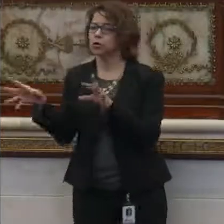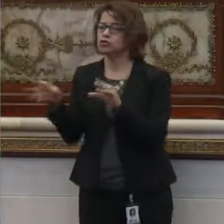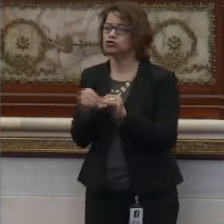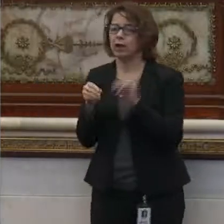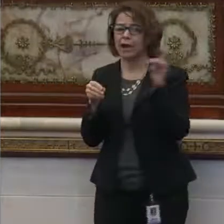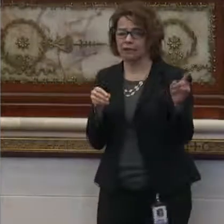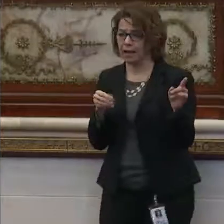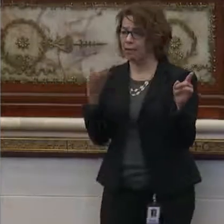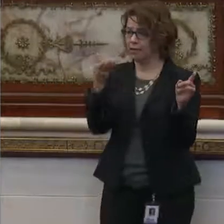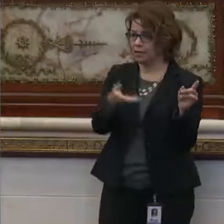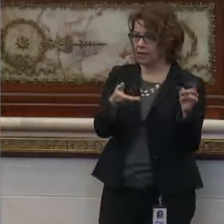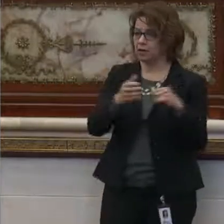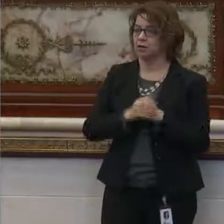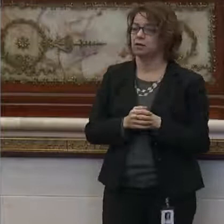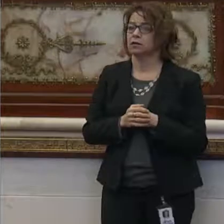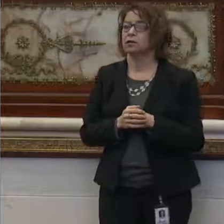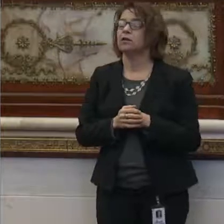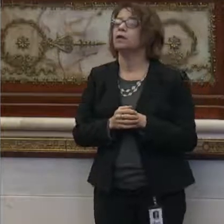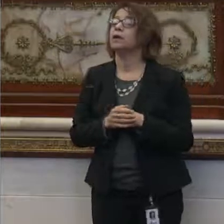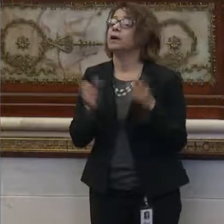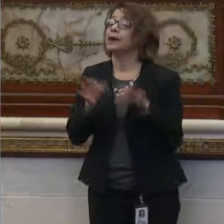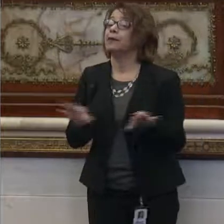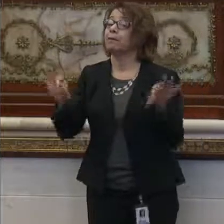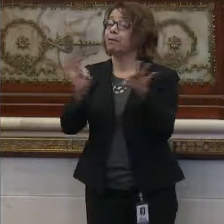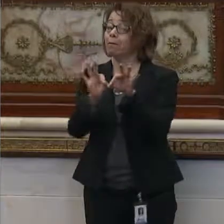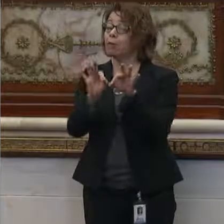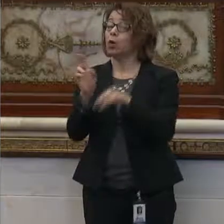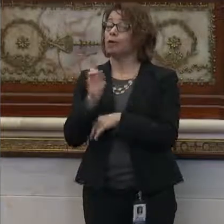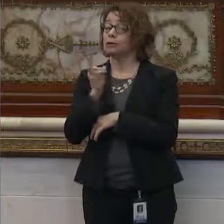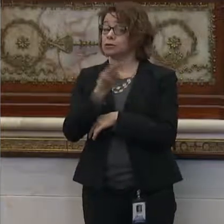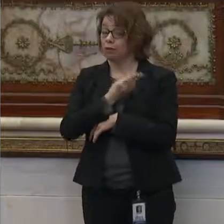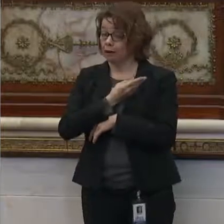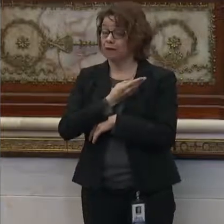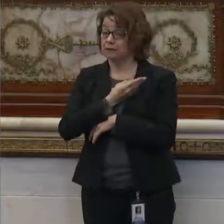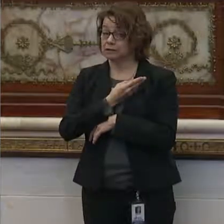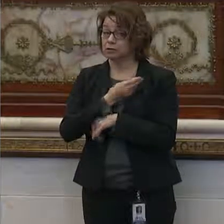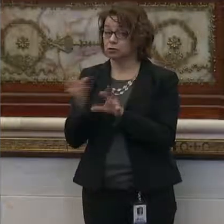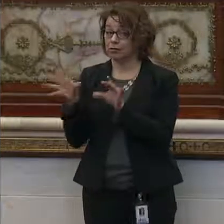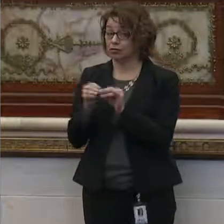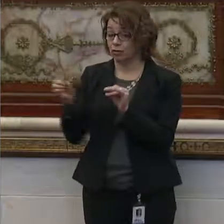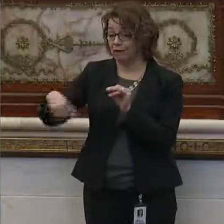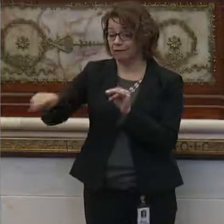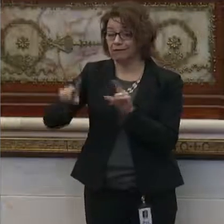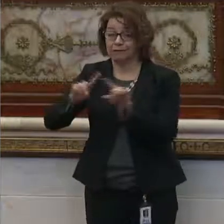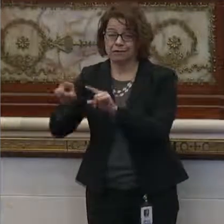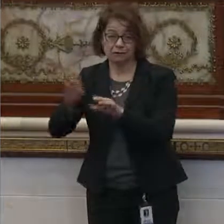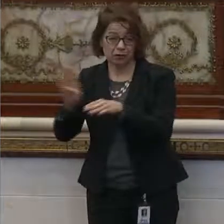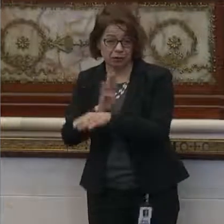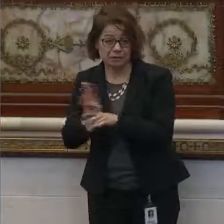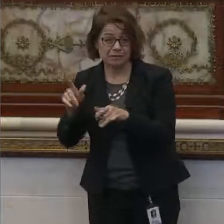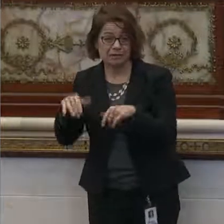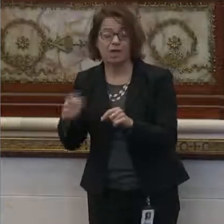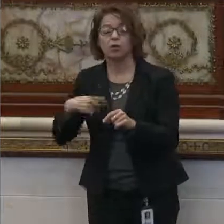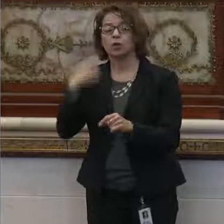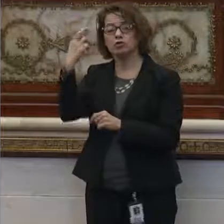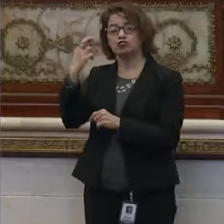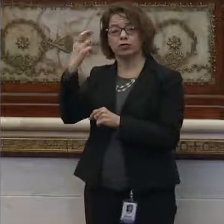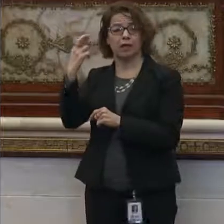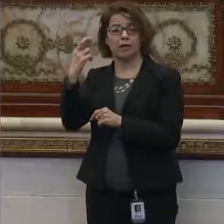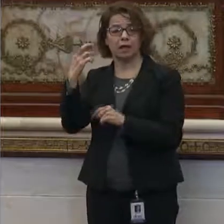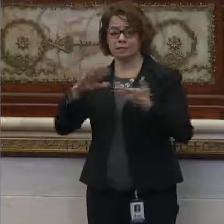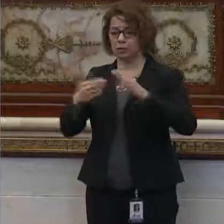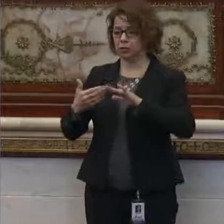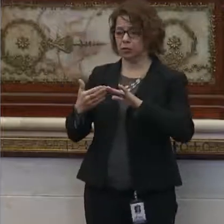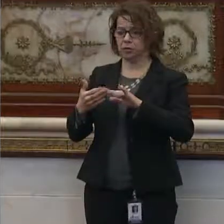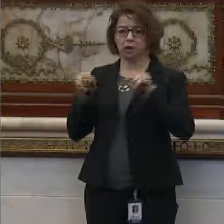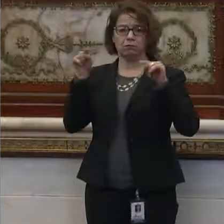forward. But they're important to us. And, we realize, it's so important to be all about community.